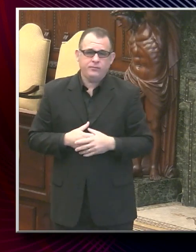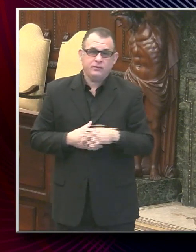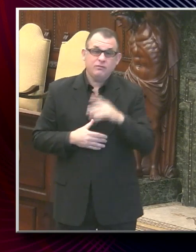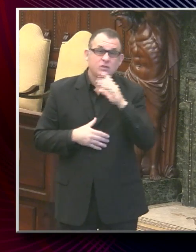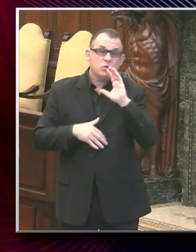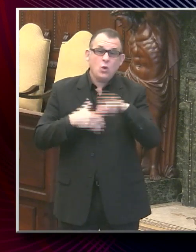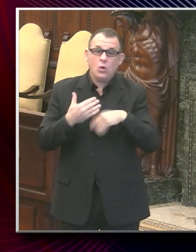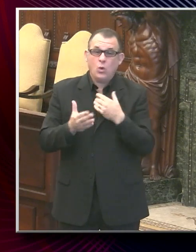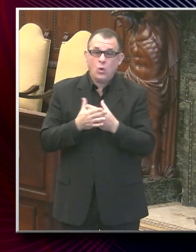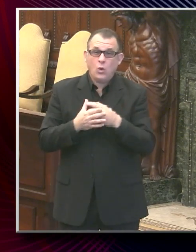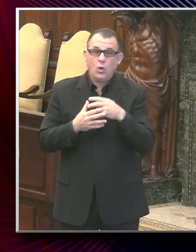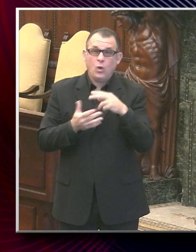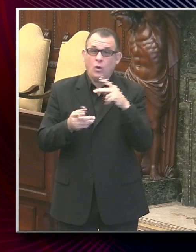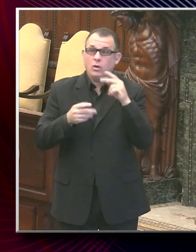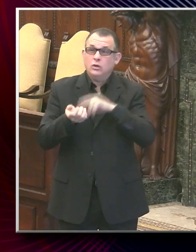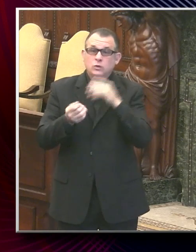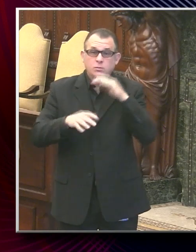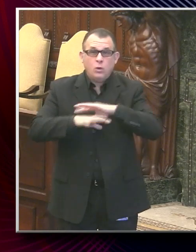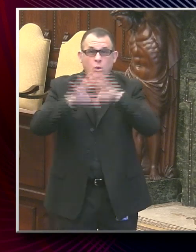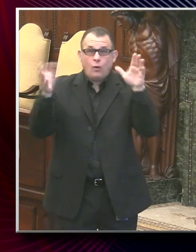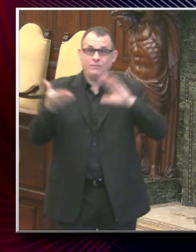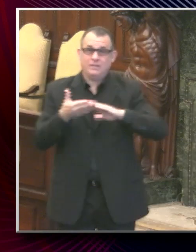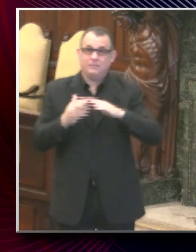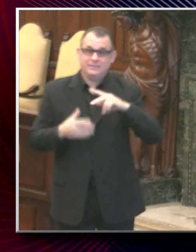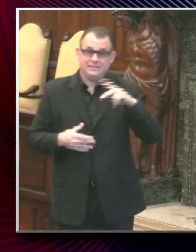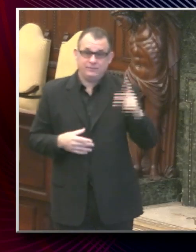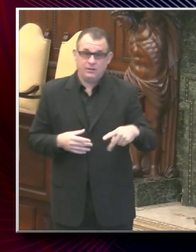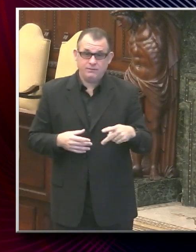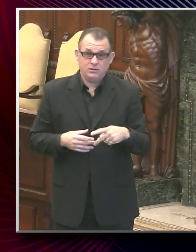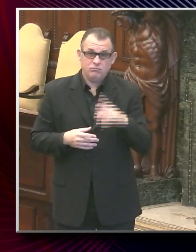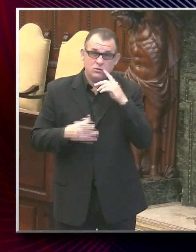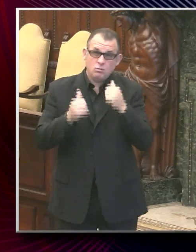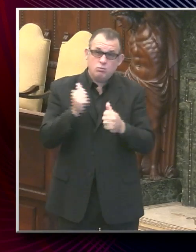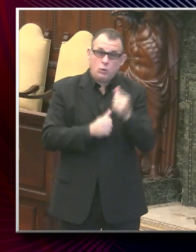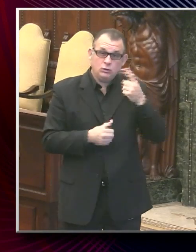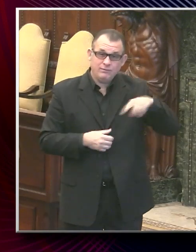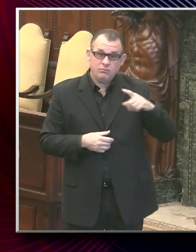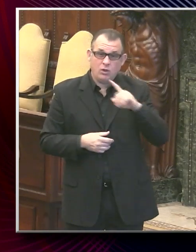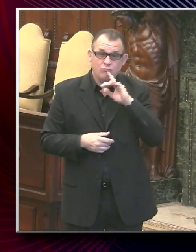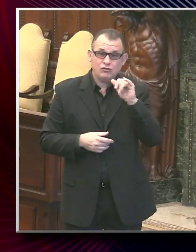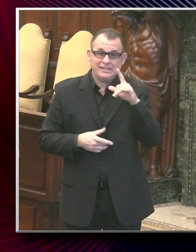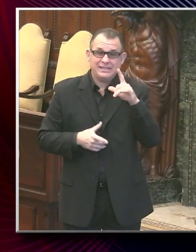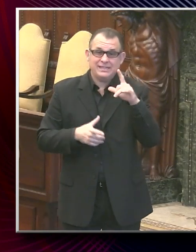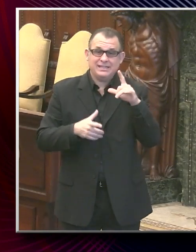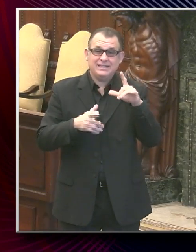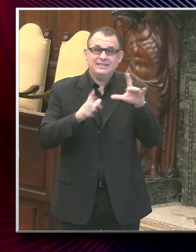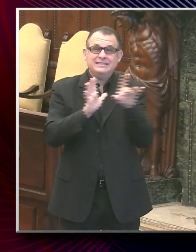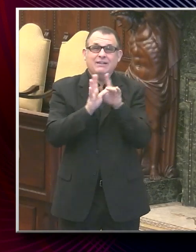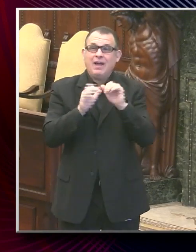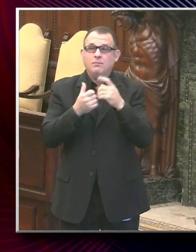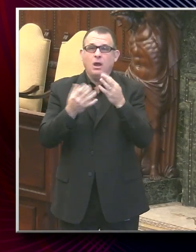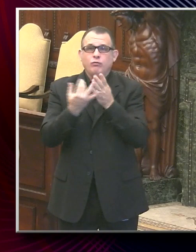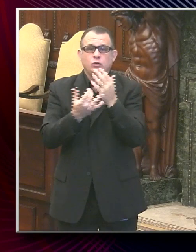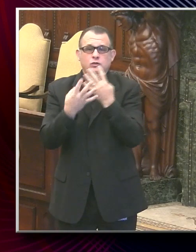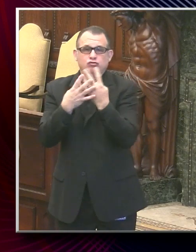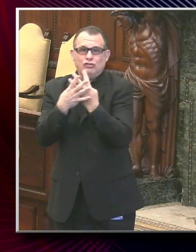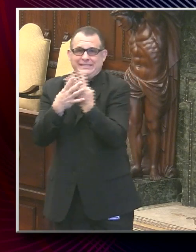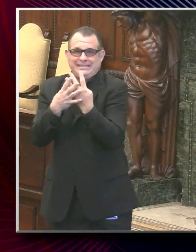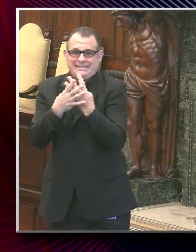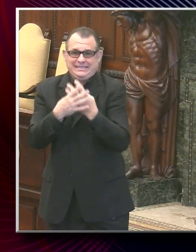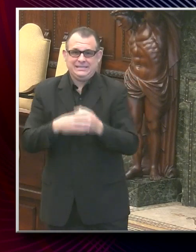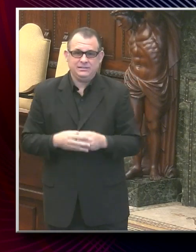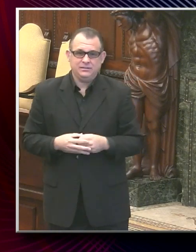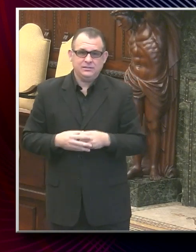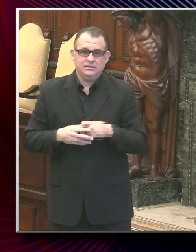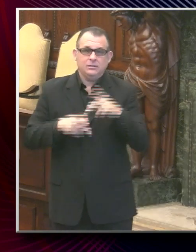That's 46 different nursing homes. And mostly those infections are identified through screening of asymptomatic residents. Two-thirds